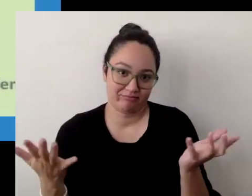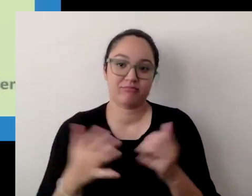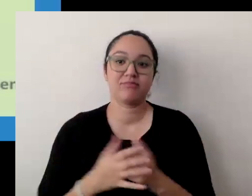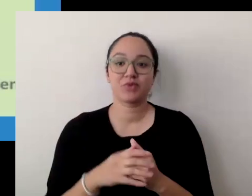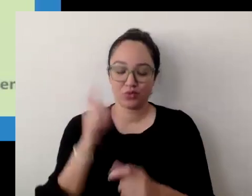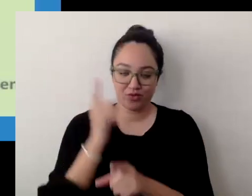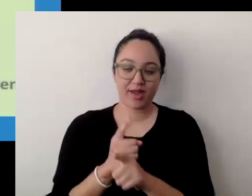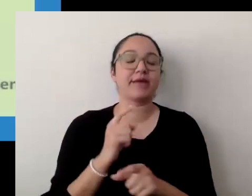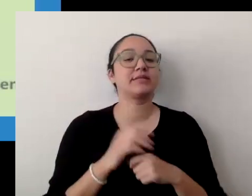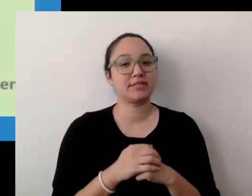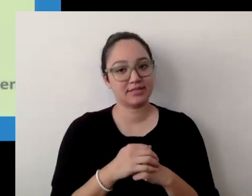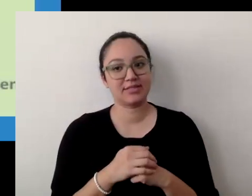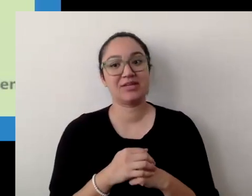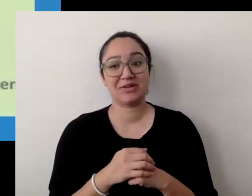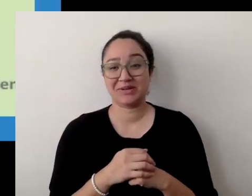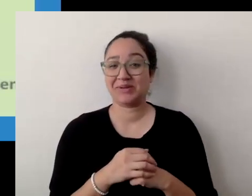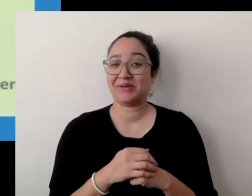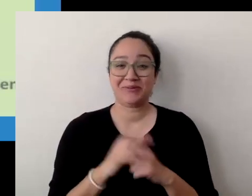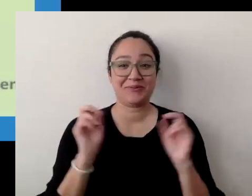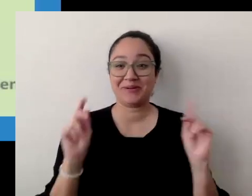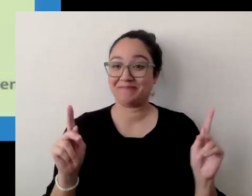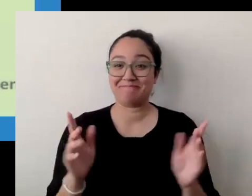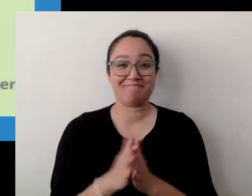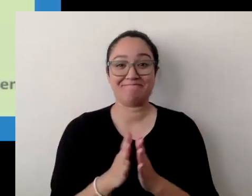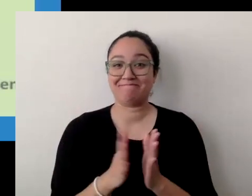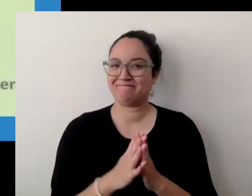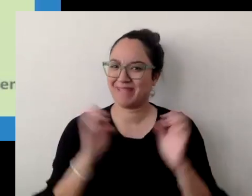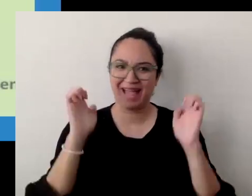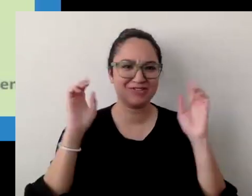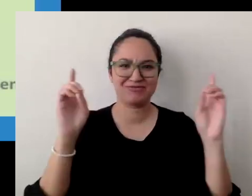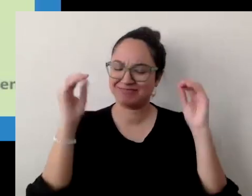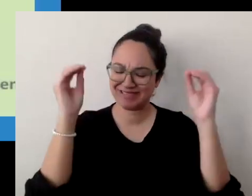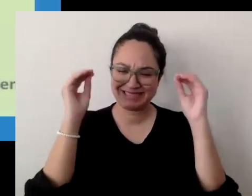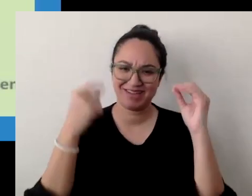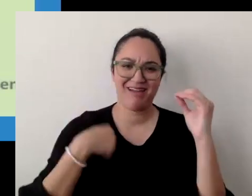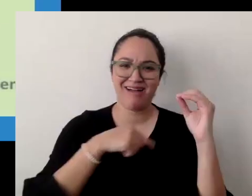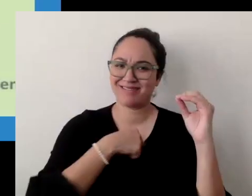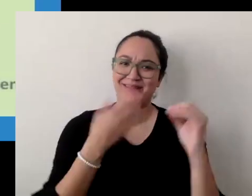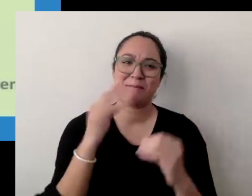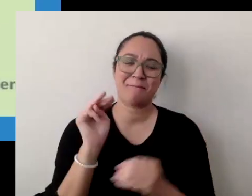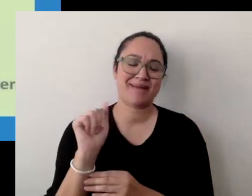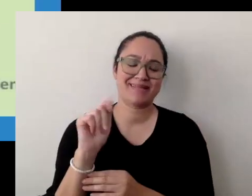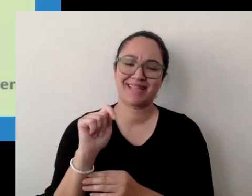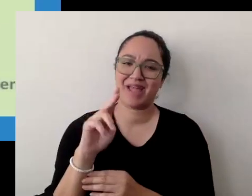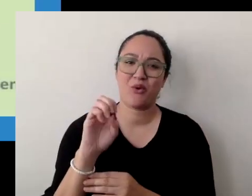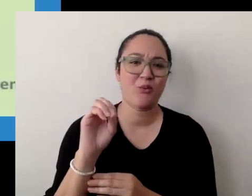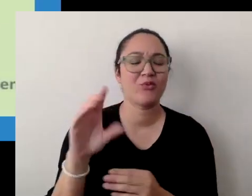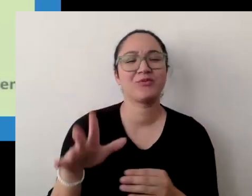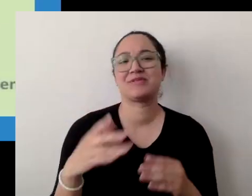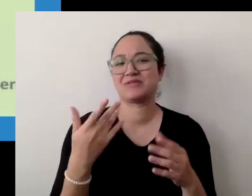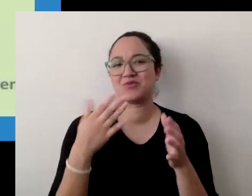Right. Okay, no, this is so educational for all of us, Mateo, and giving us some